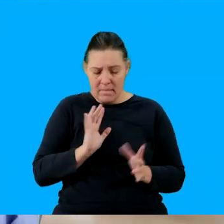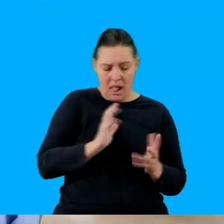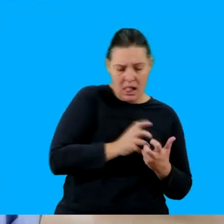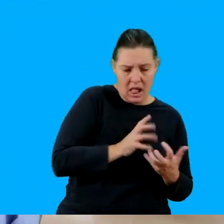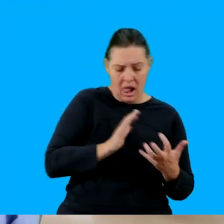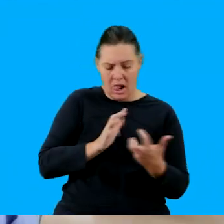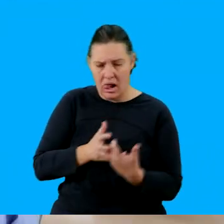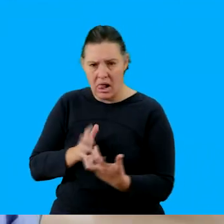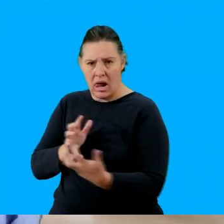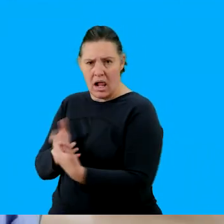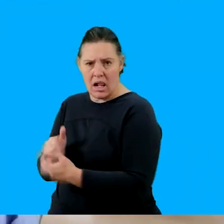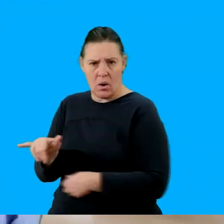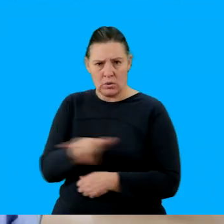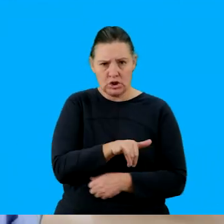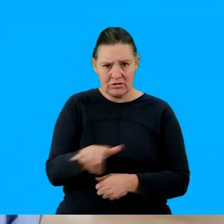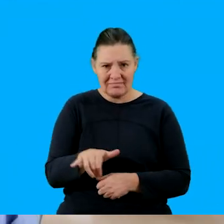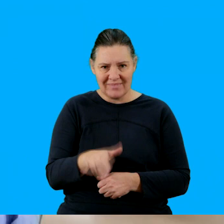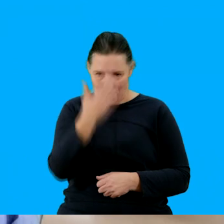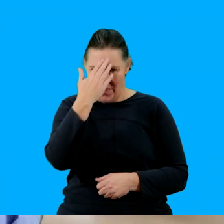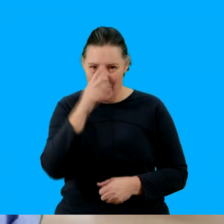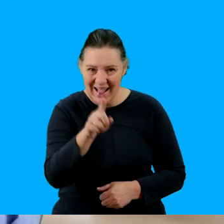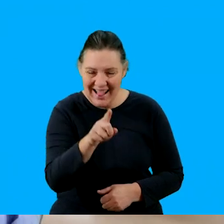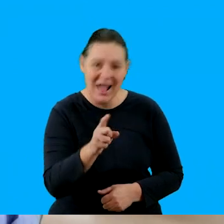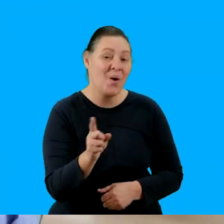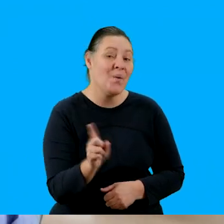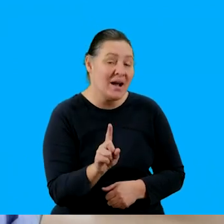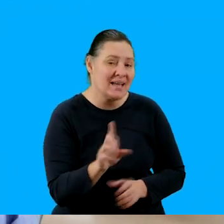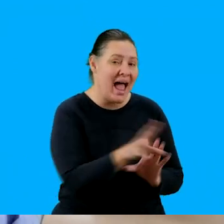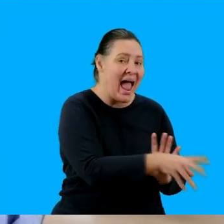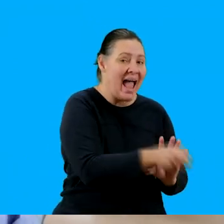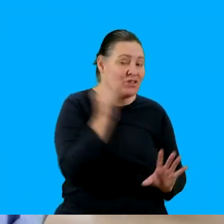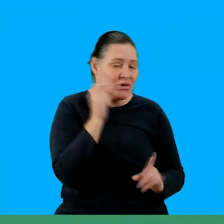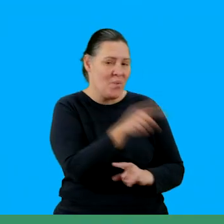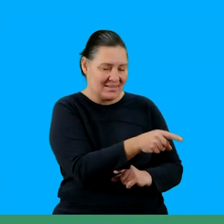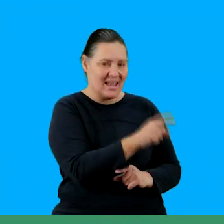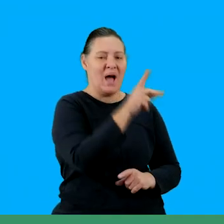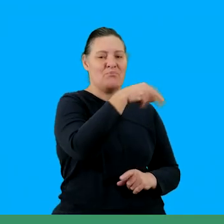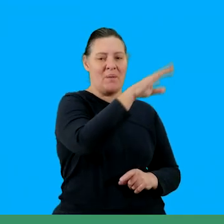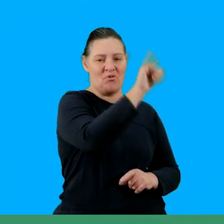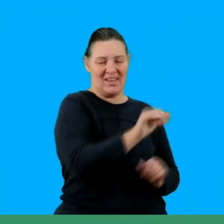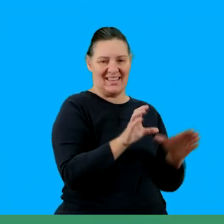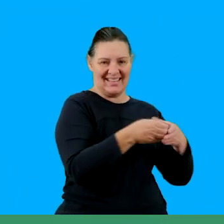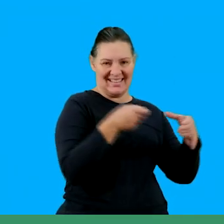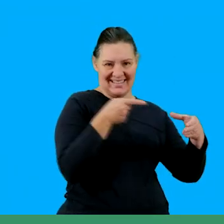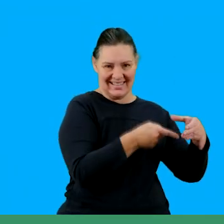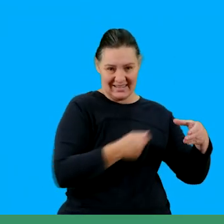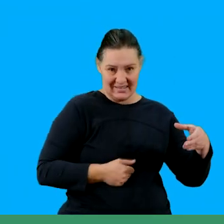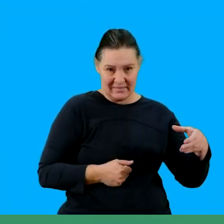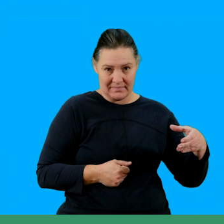about extraction? You should be knowing that the sector that talks about extraction is your primary